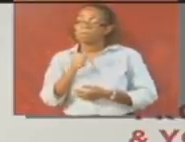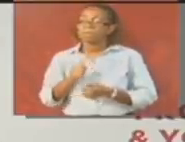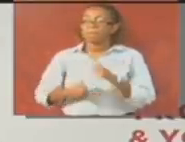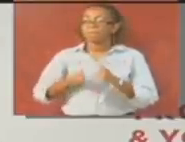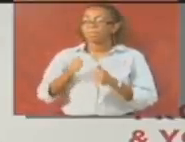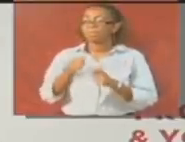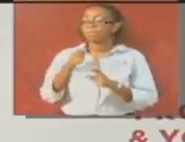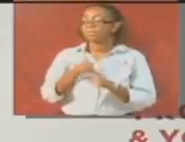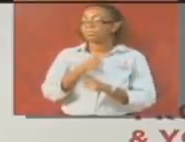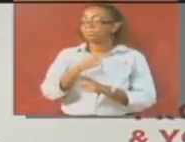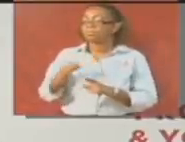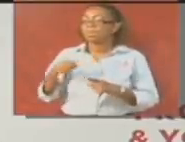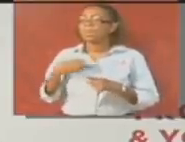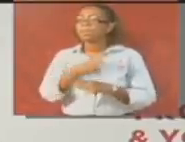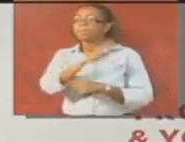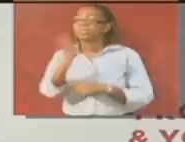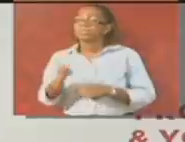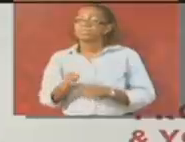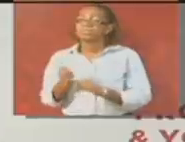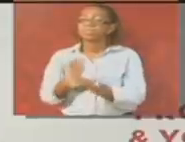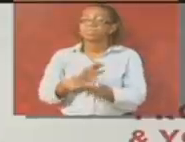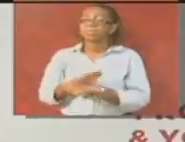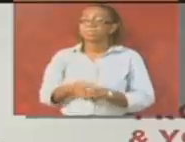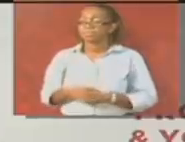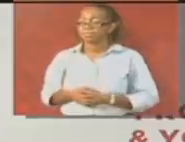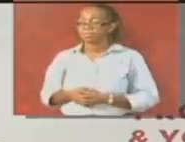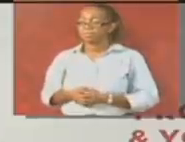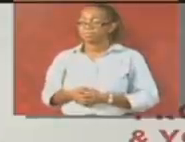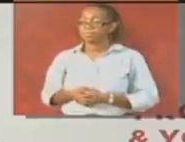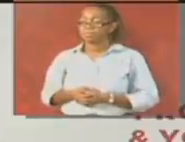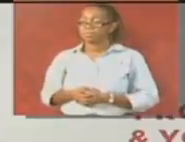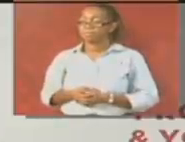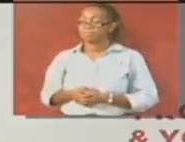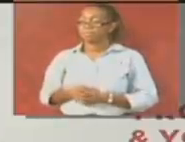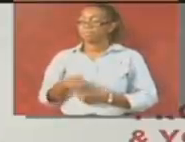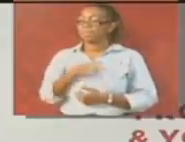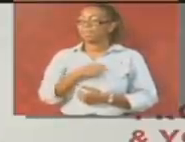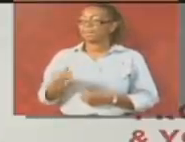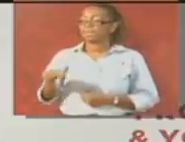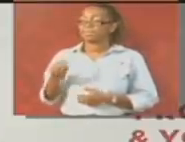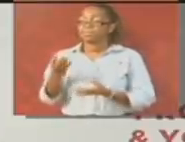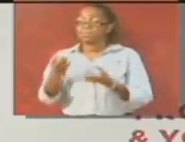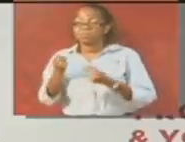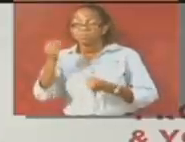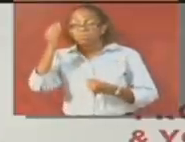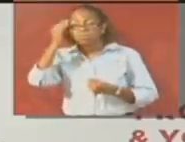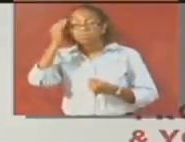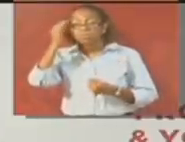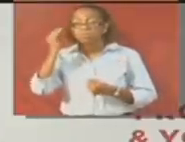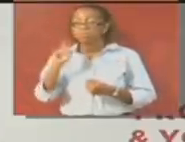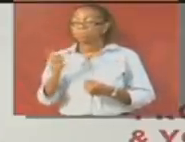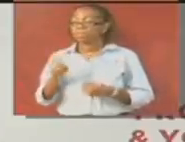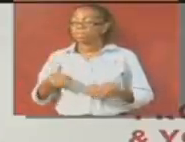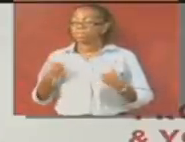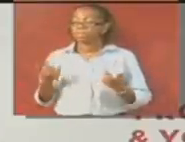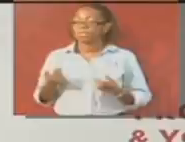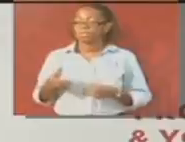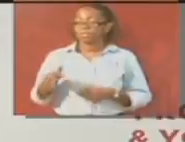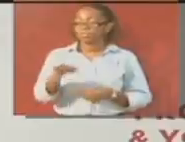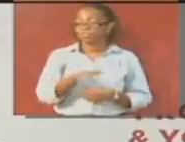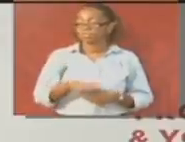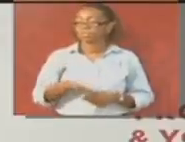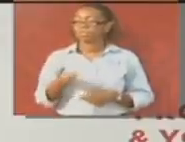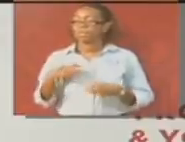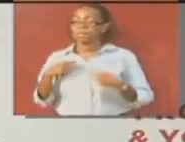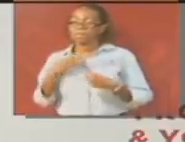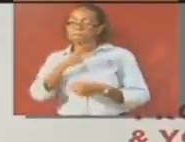the distribution across geographic and other lines, so that we get an idea of where these cases may be